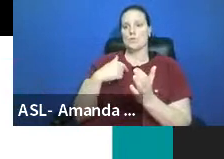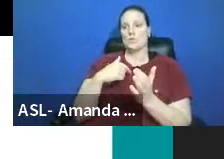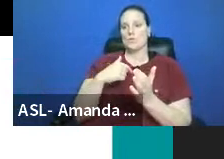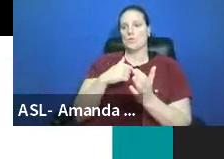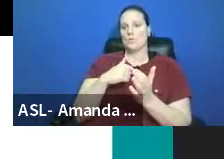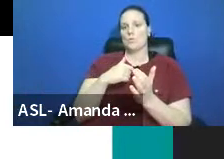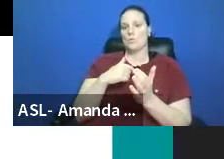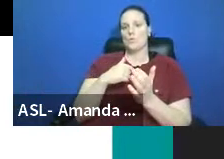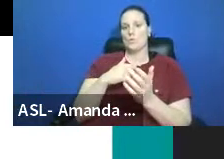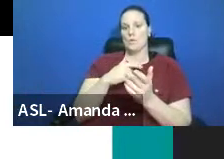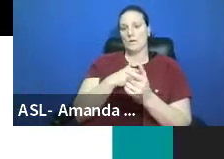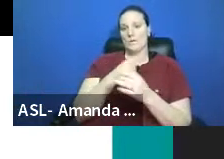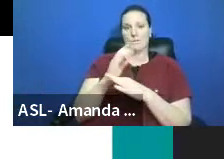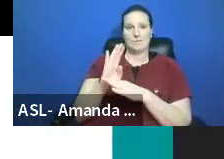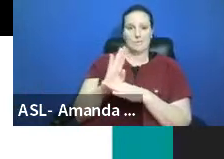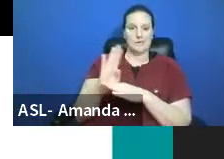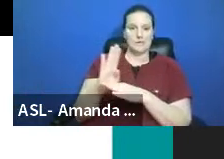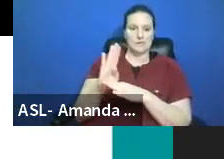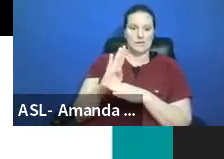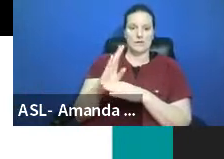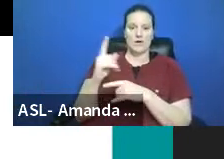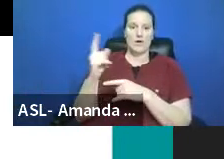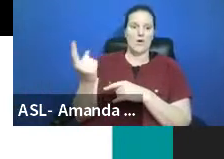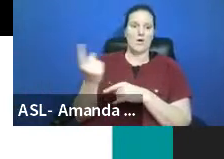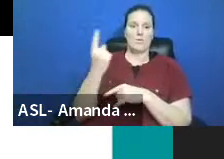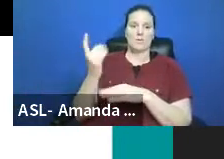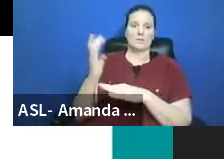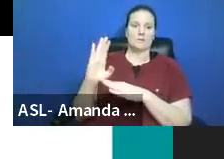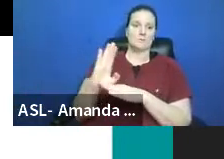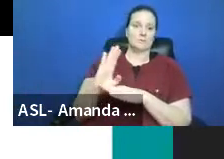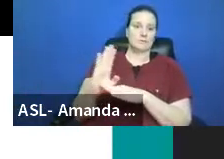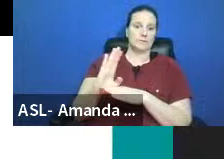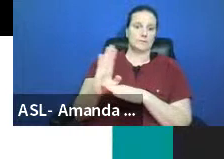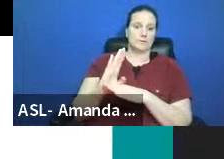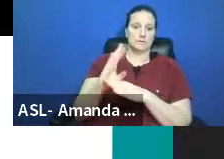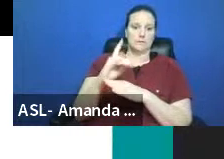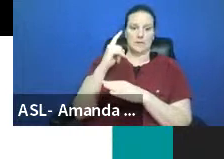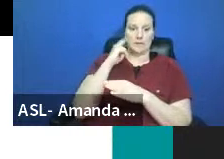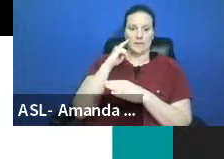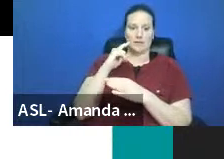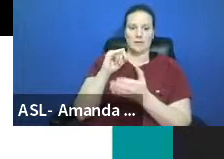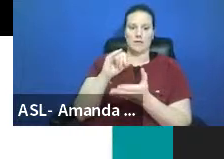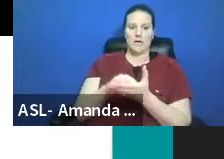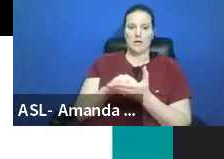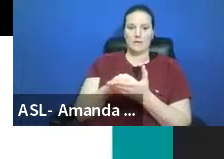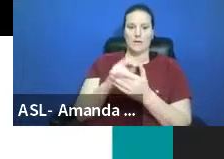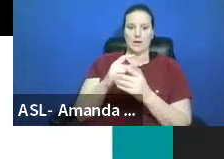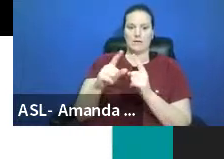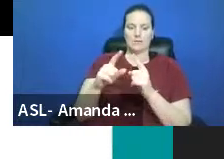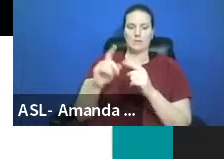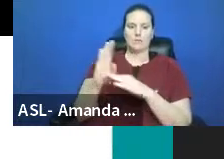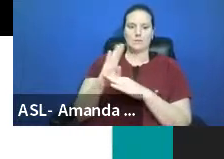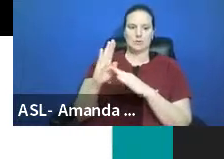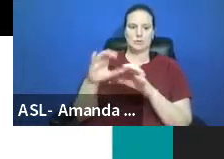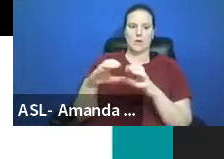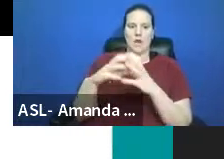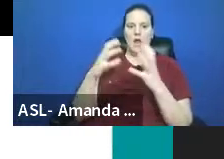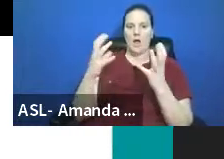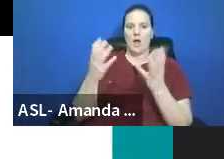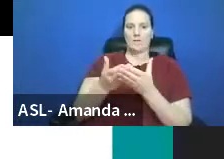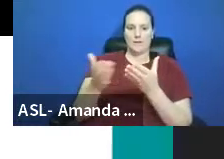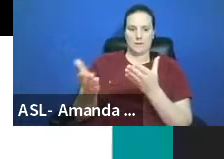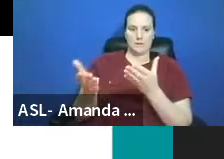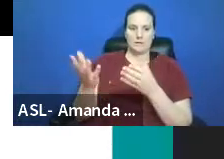Program's been busy and will always be busy, I think. But we've been busy doing a lot of things and engaging with